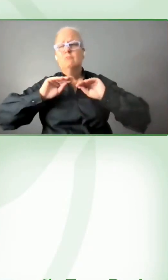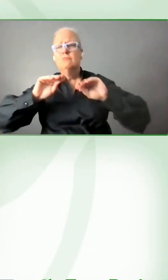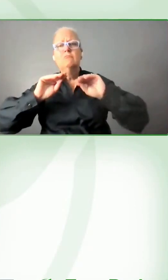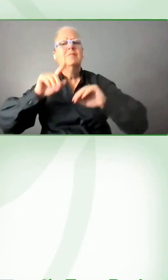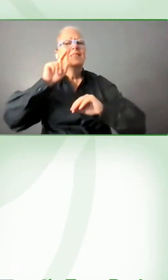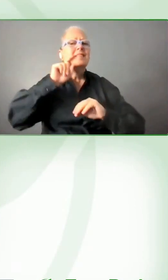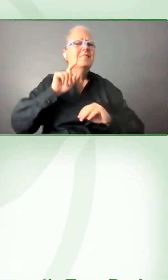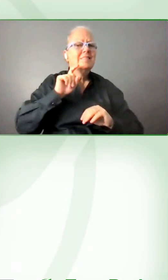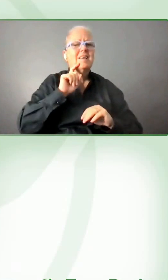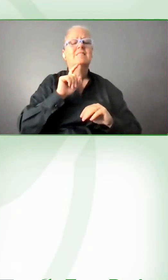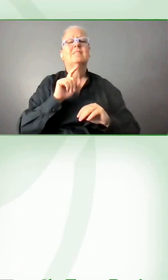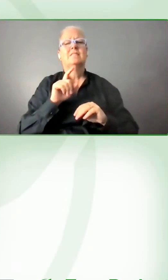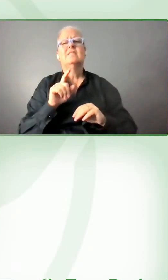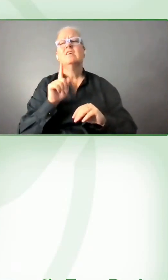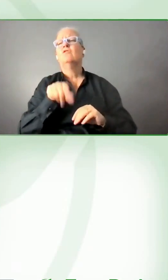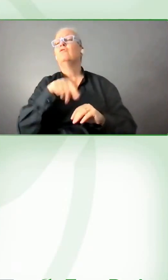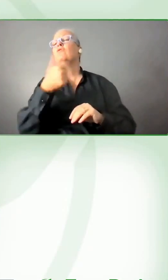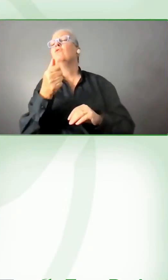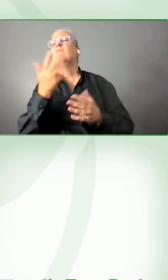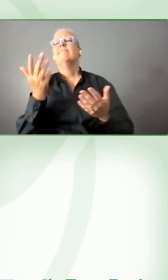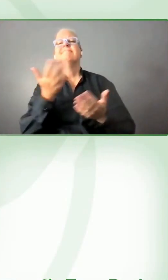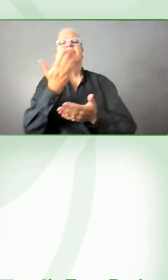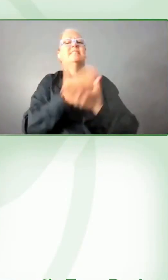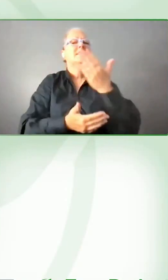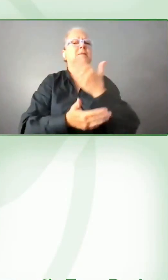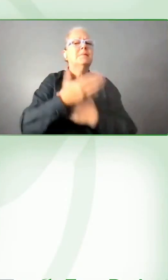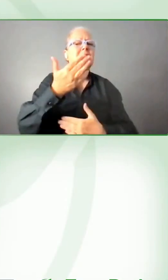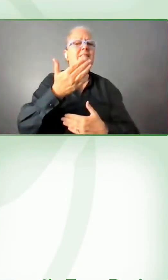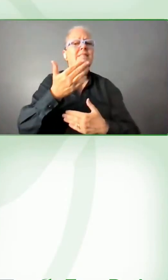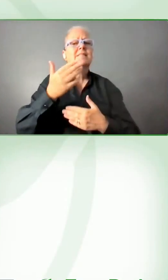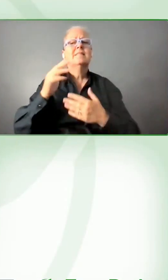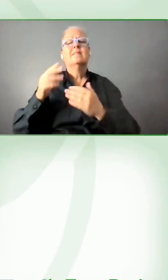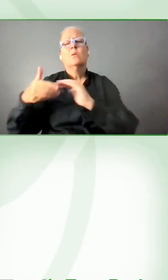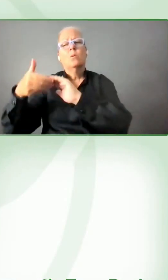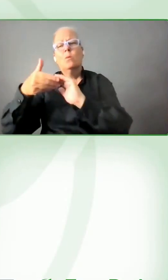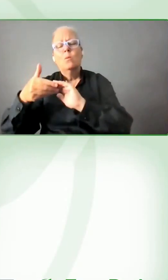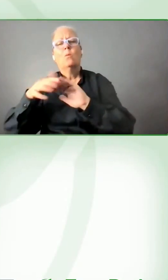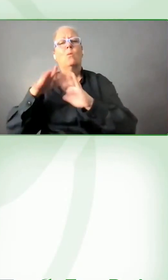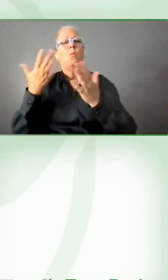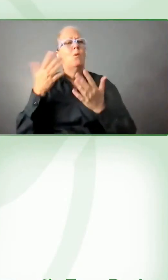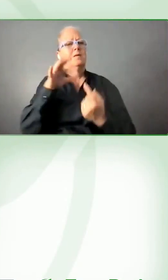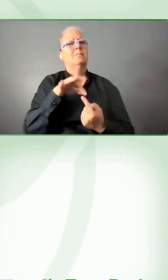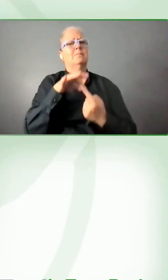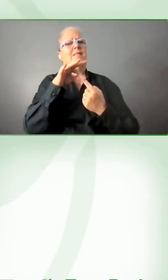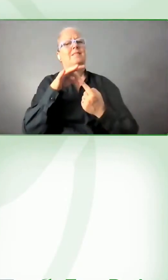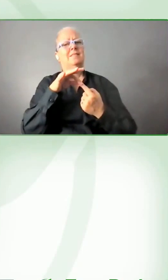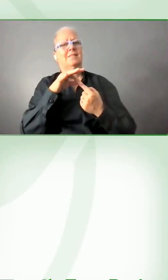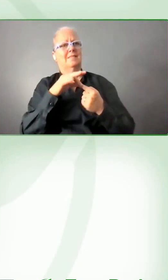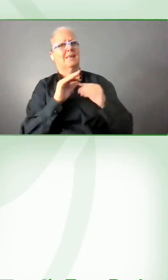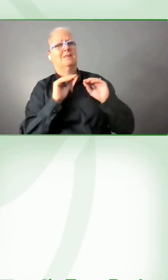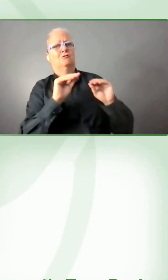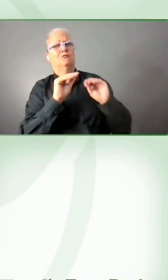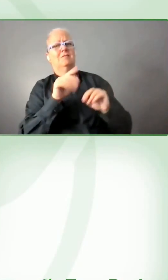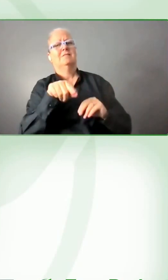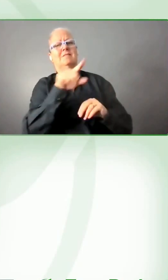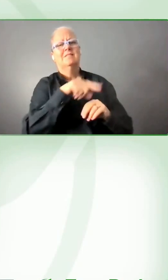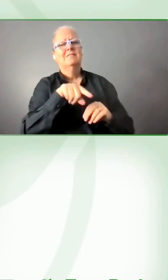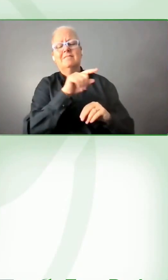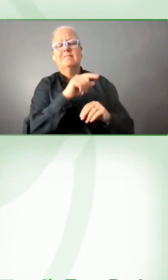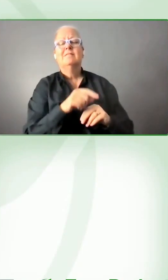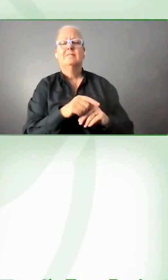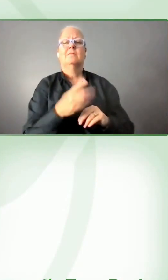disability organizations and special education schools, to make a case for a more holistic,